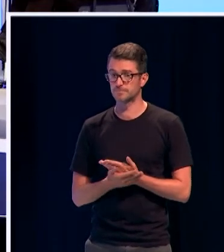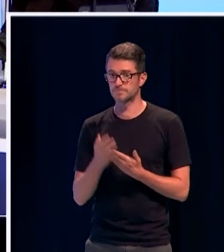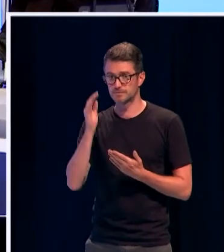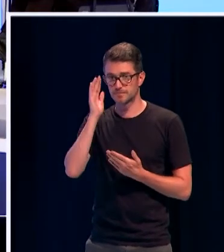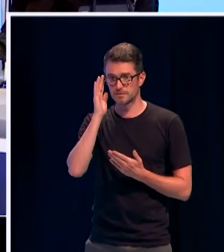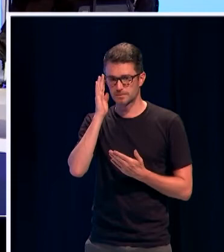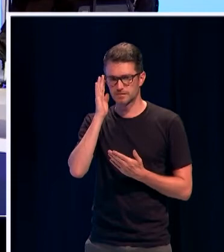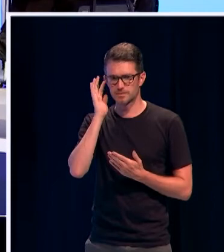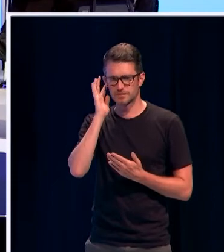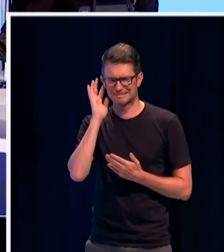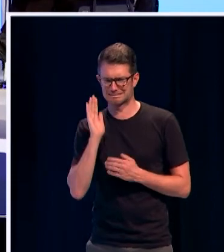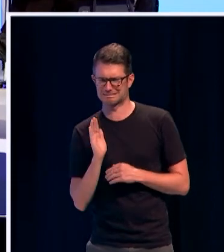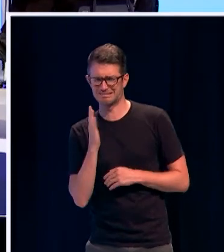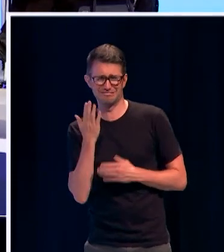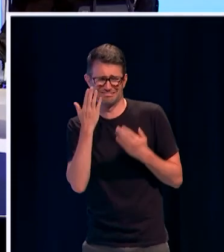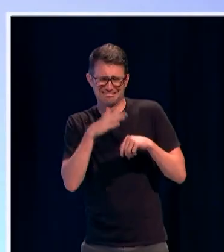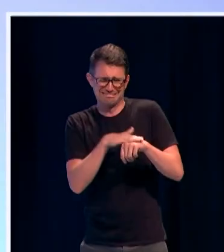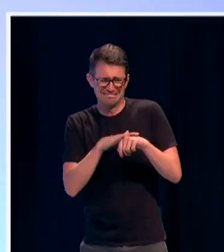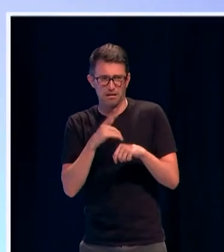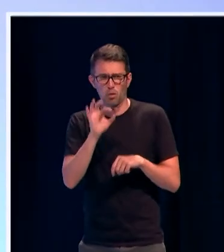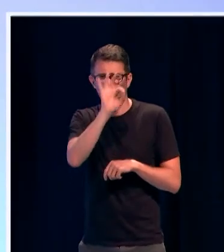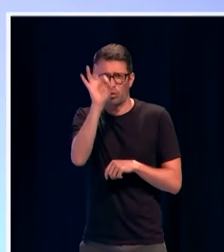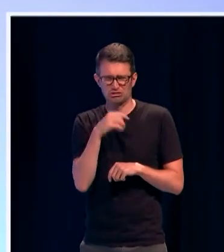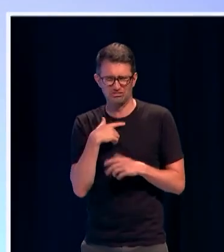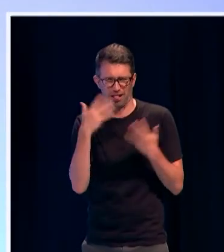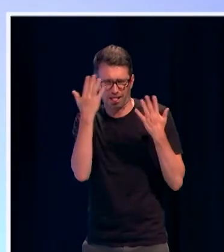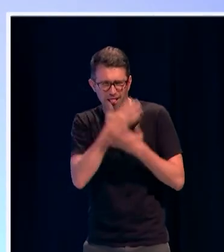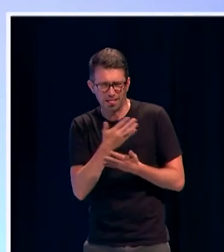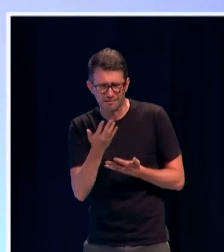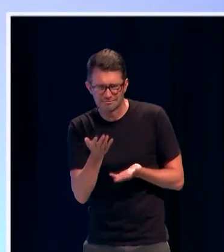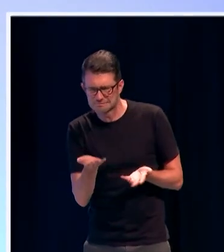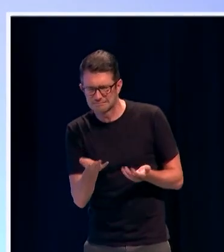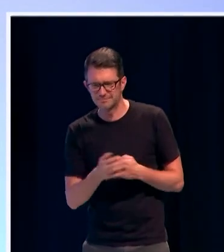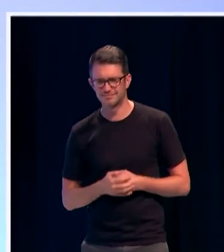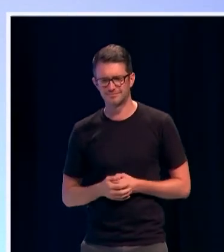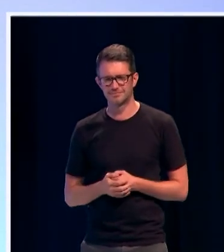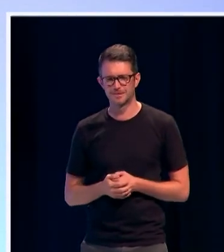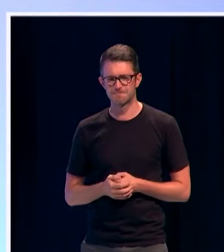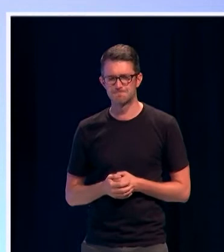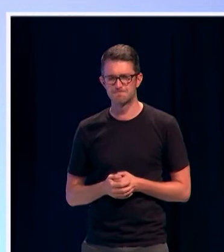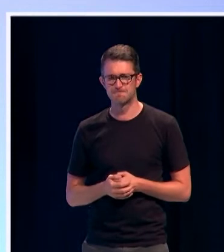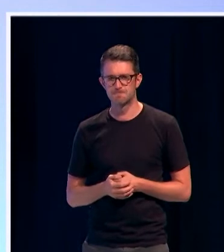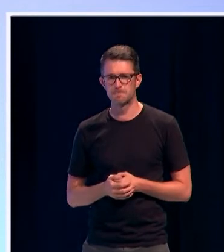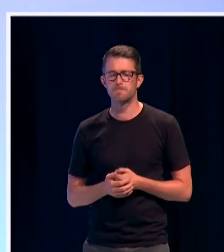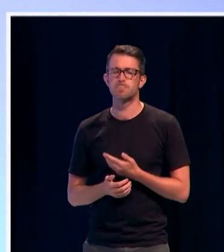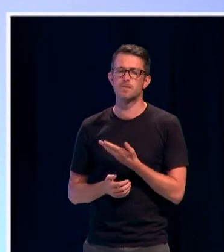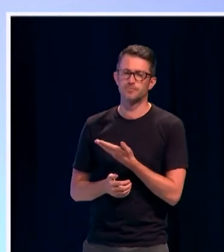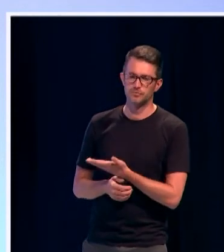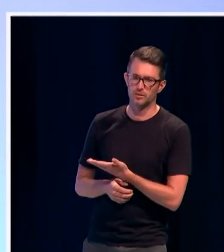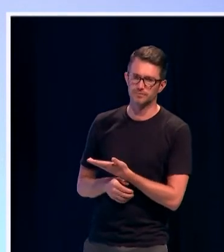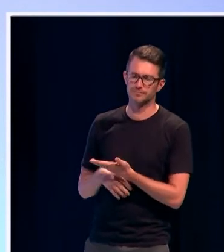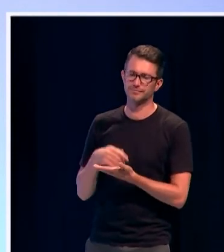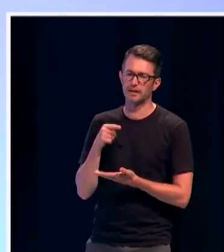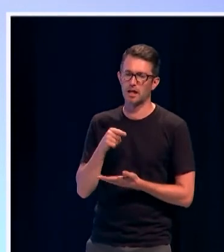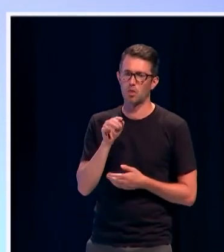in fact. It's about when people get a training, how they can follow up about the capacity building,